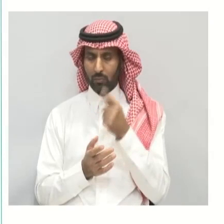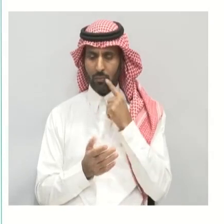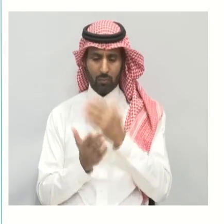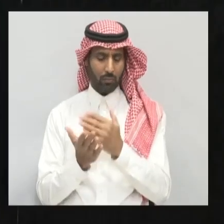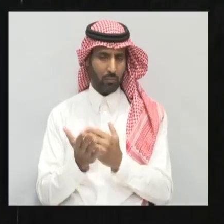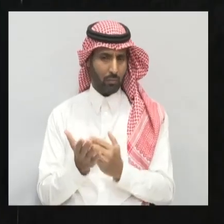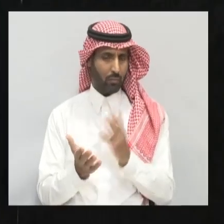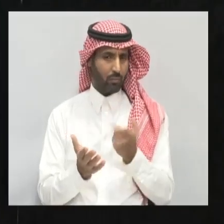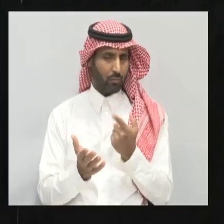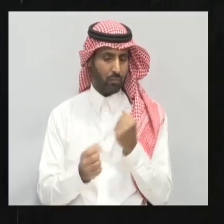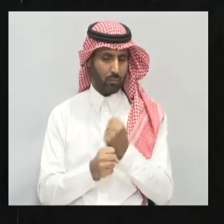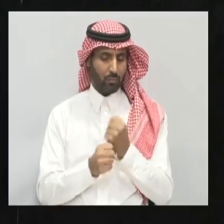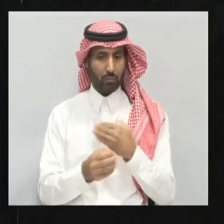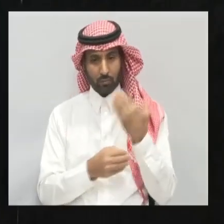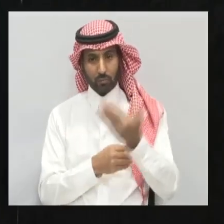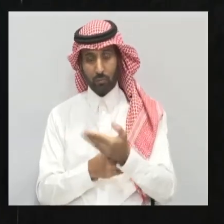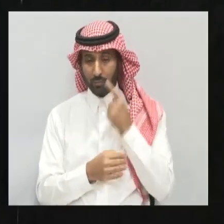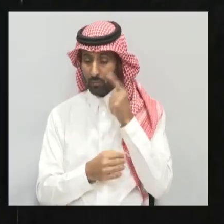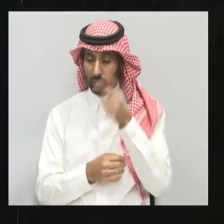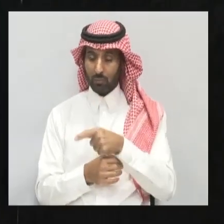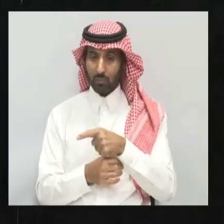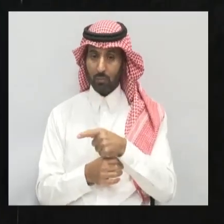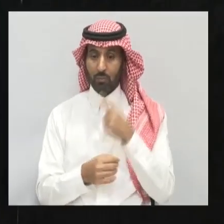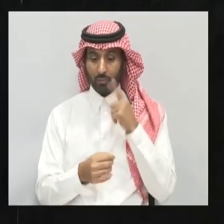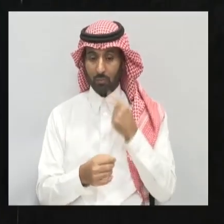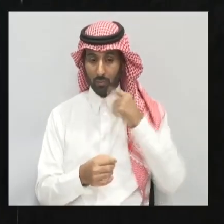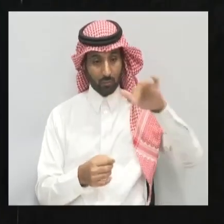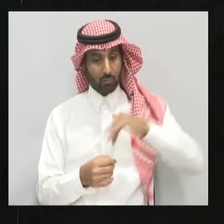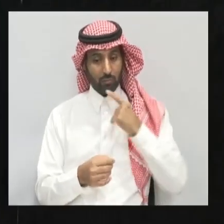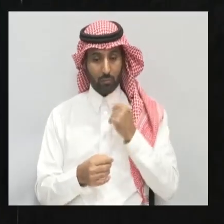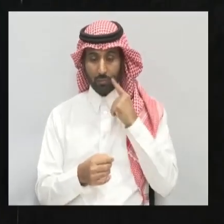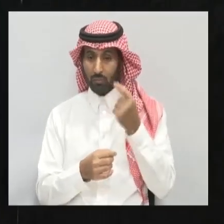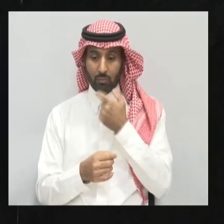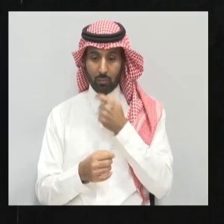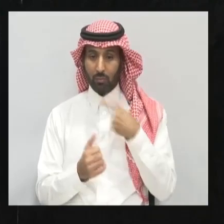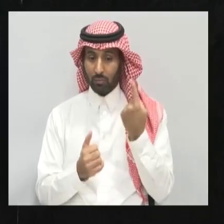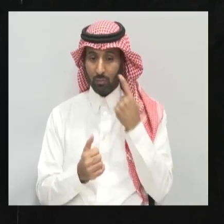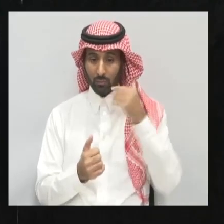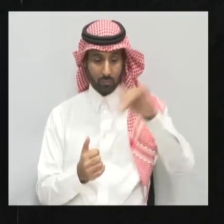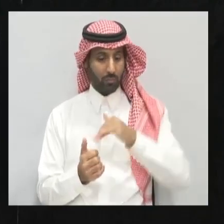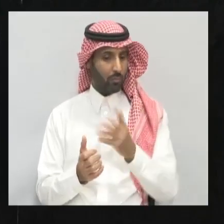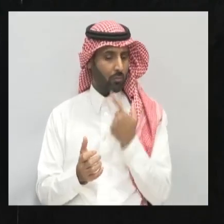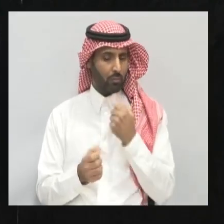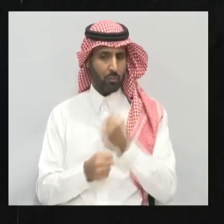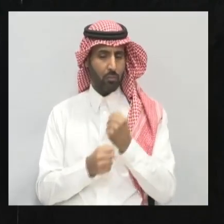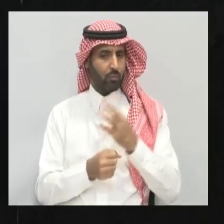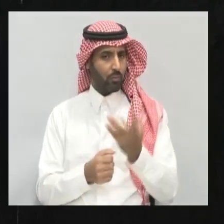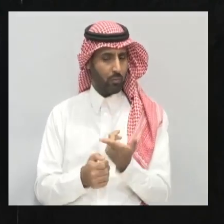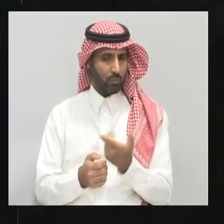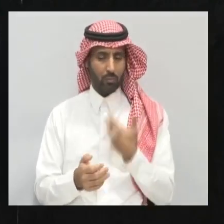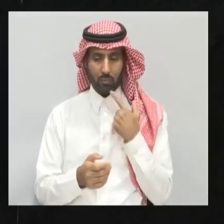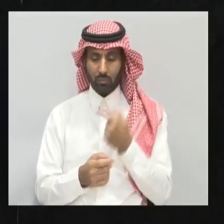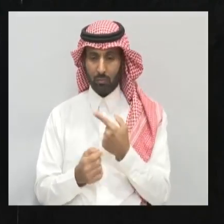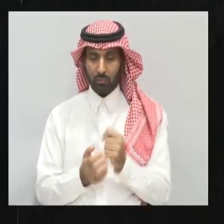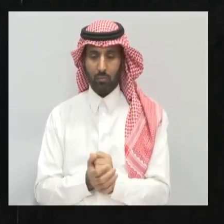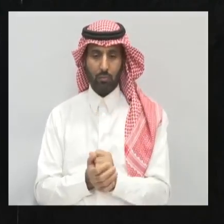plans? What kind of activities that person who wants to visit Riyadh for the first time, what kind of activities that he would like